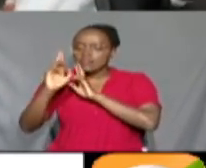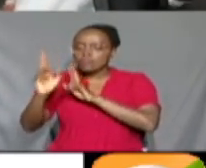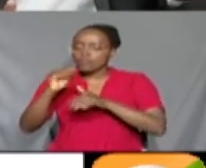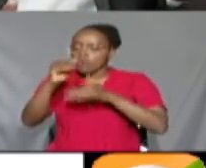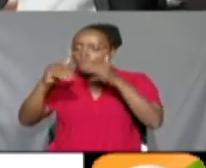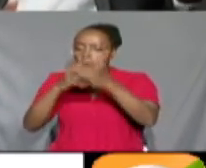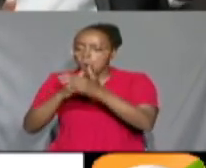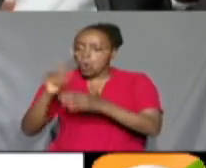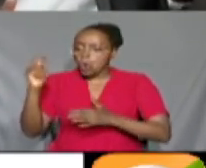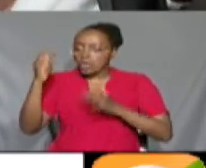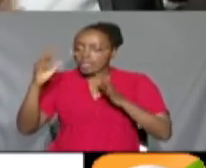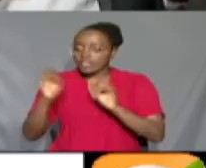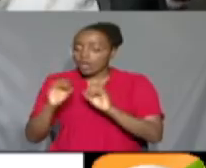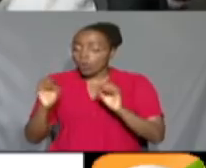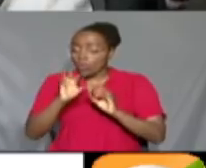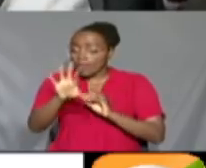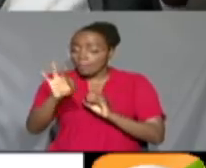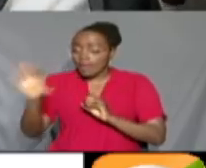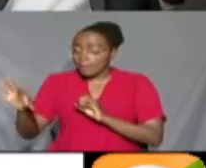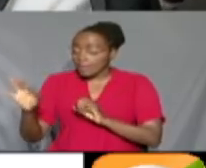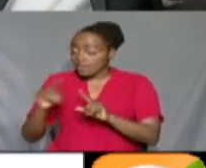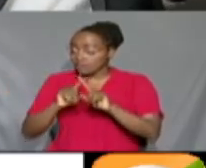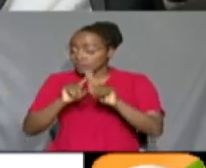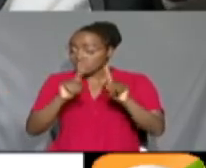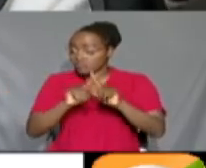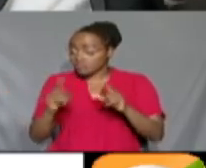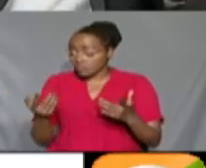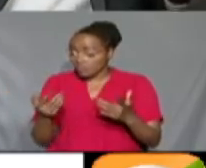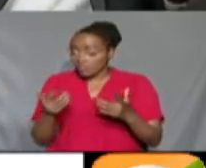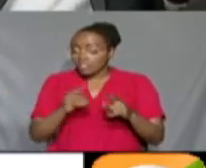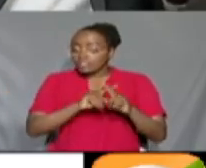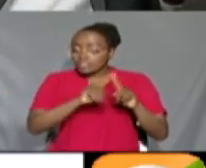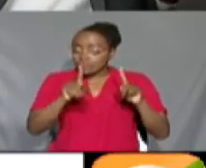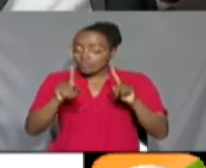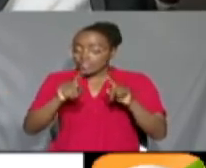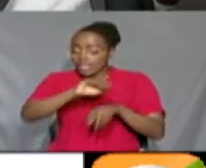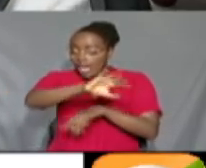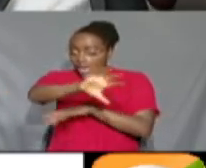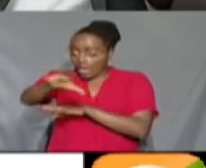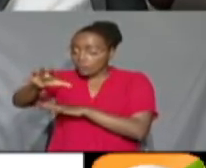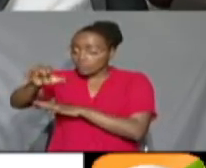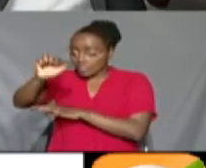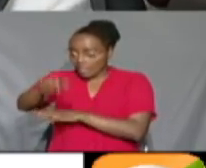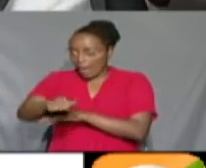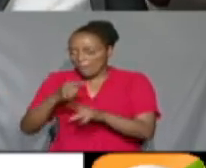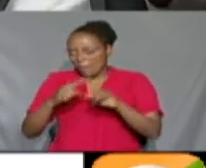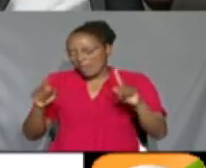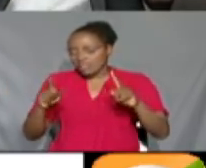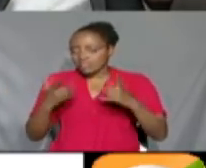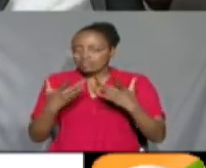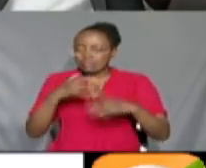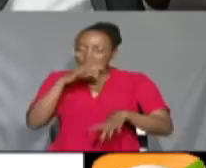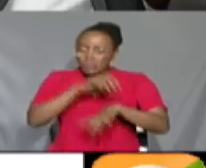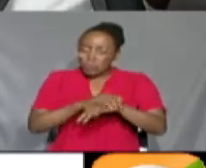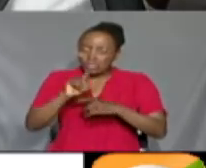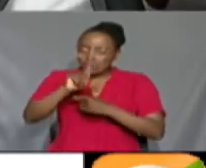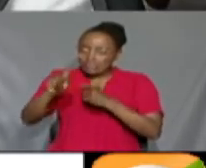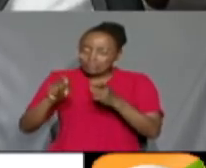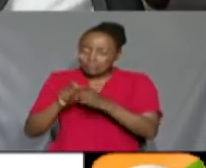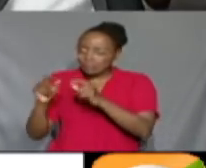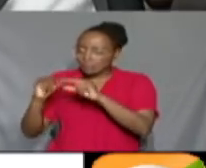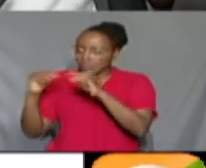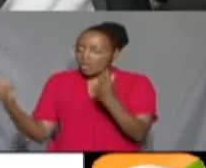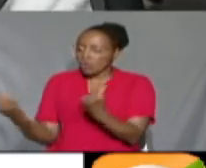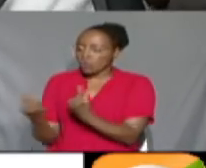all Kenyans. They collected from different, they went to all counties, but they could reach out to certain group